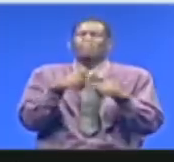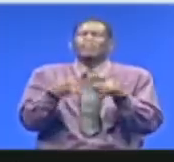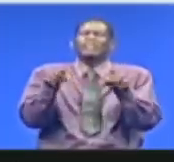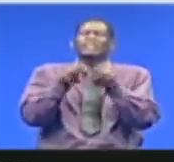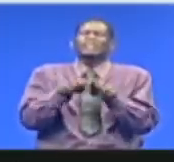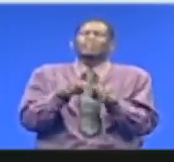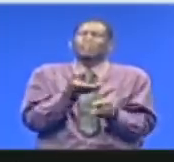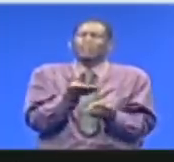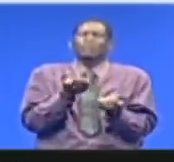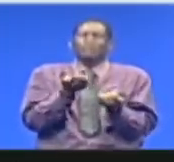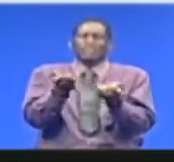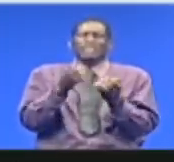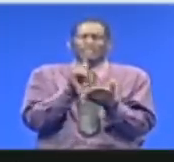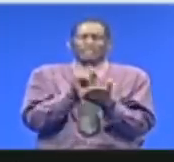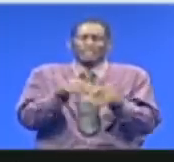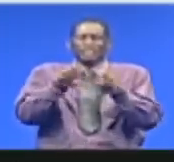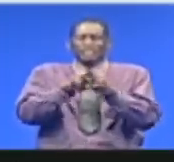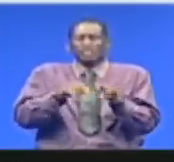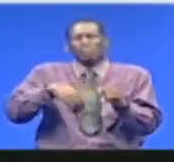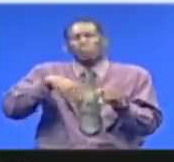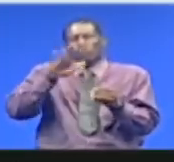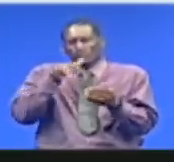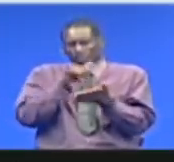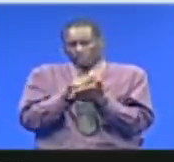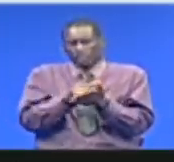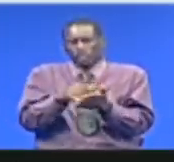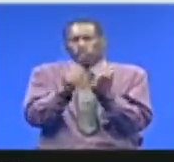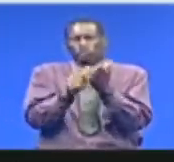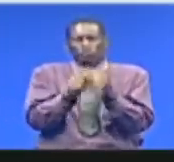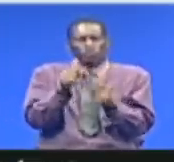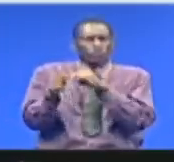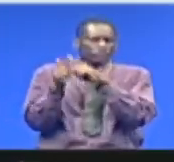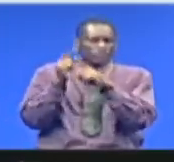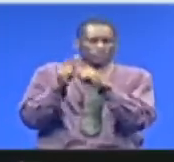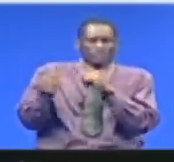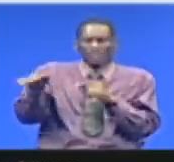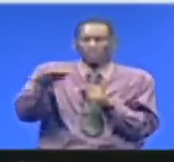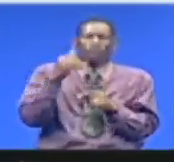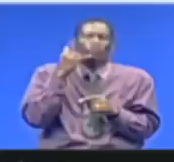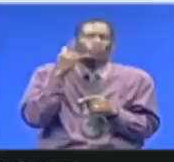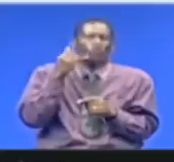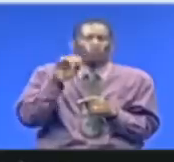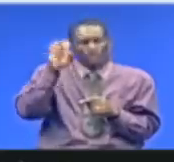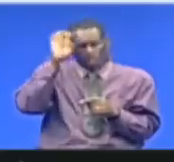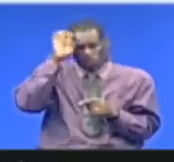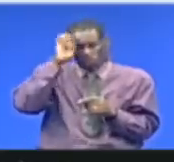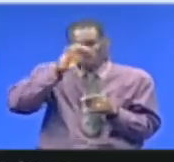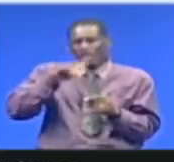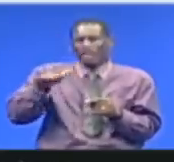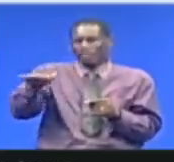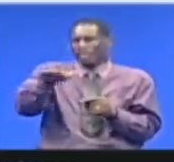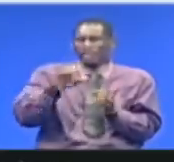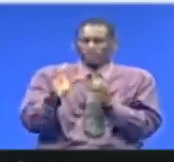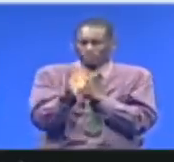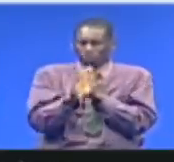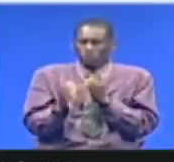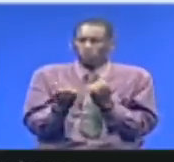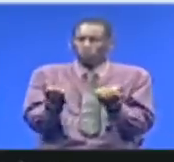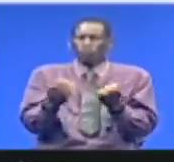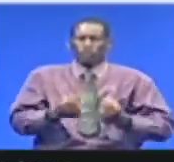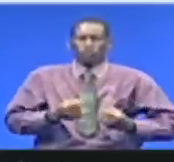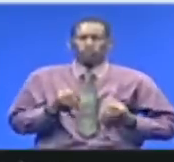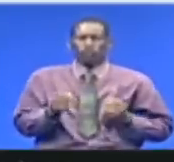need that even further, the problems we were facing in areas like Nakuru, Eldoret, and across part of the country needed bold